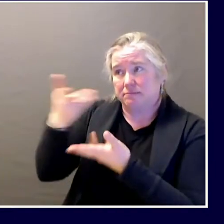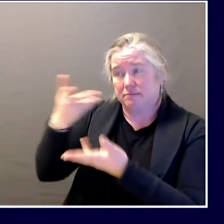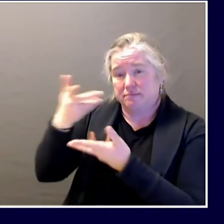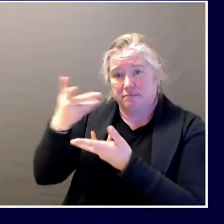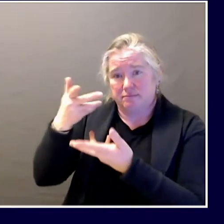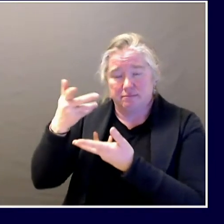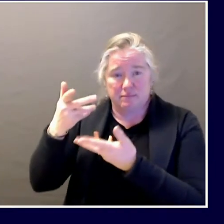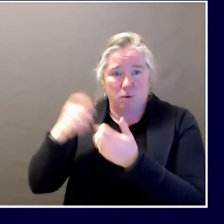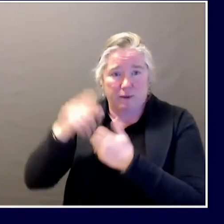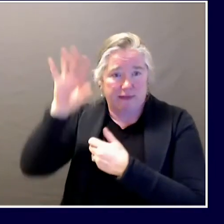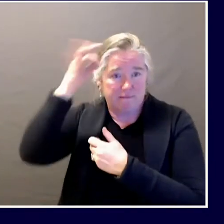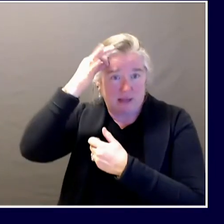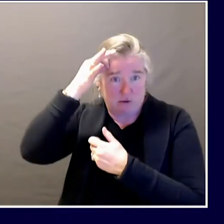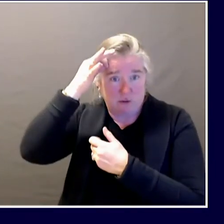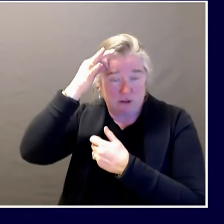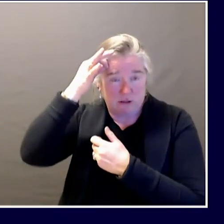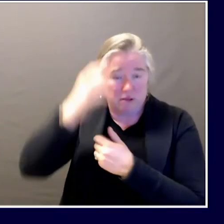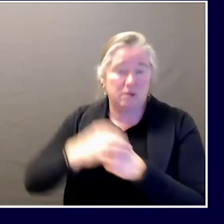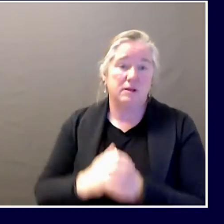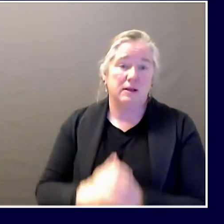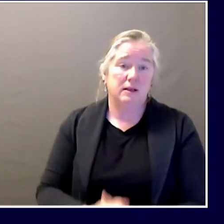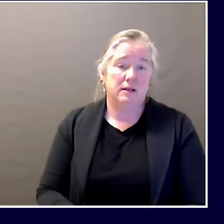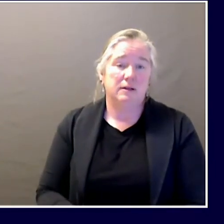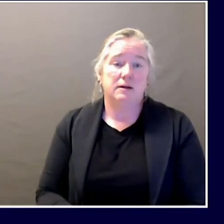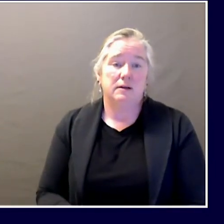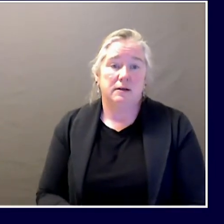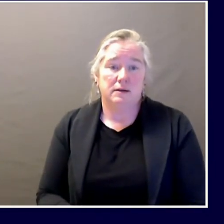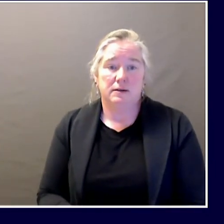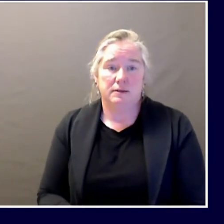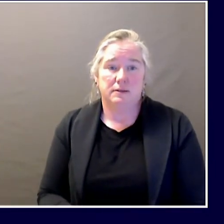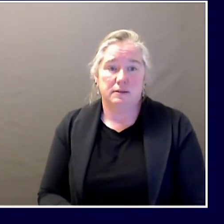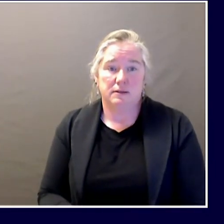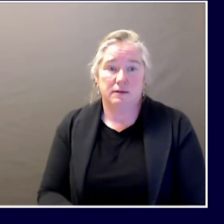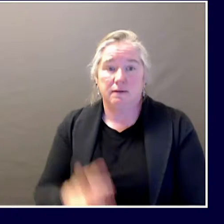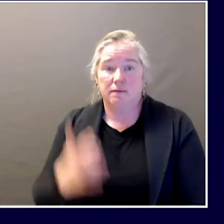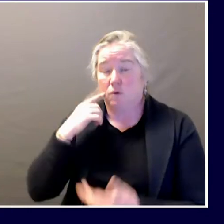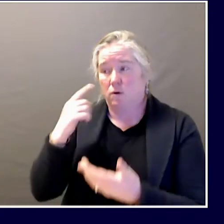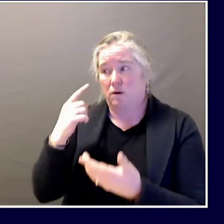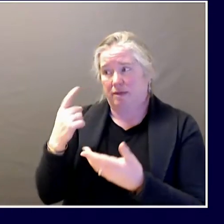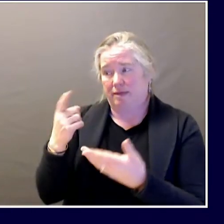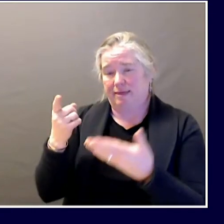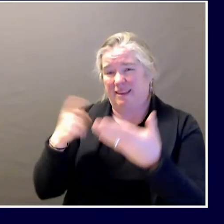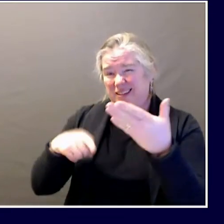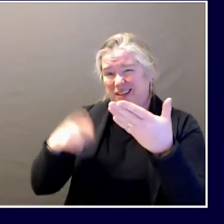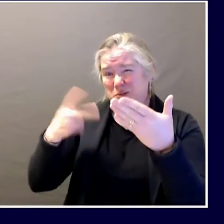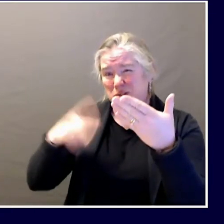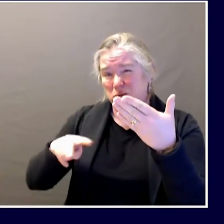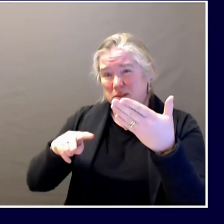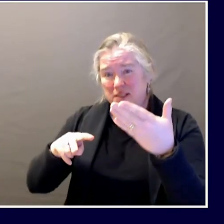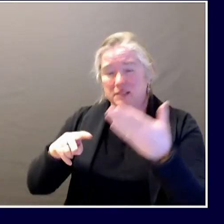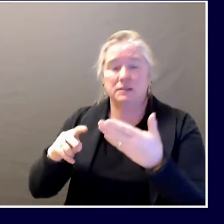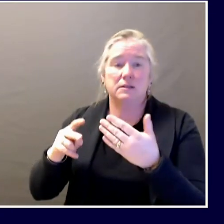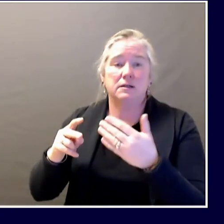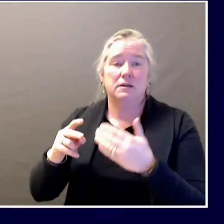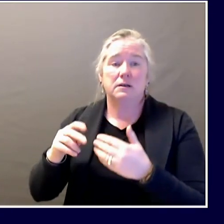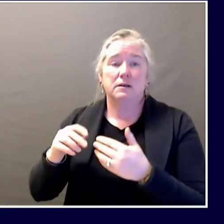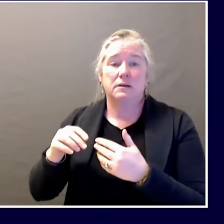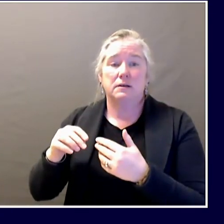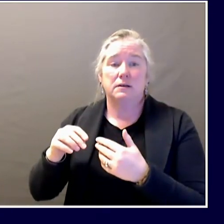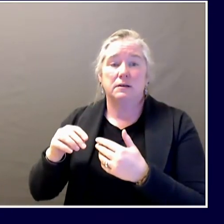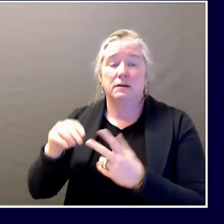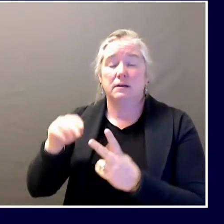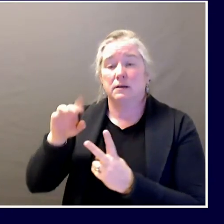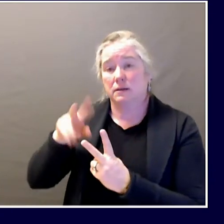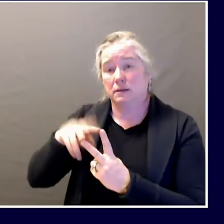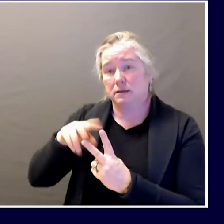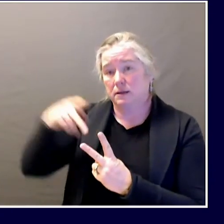with our federal colleagues, is that for the upcoming few weeks, the increases in both